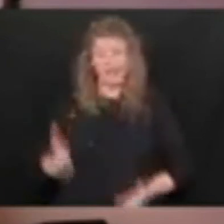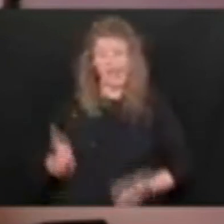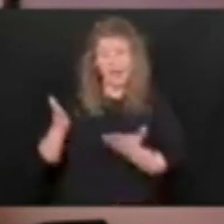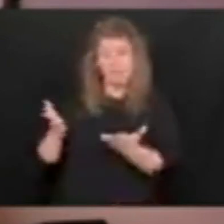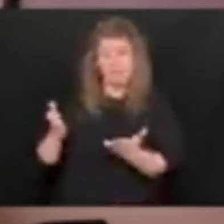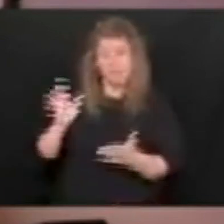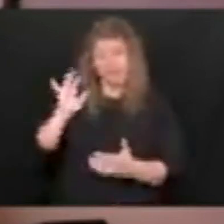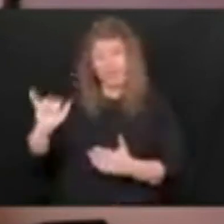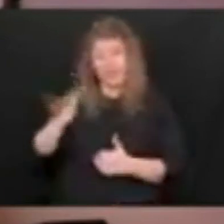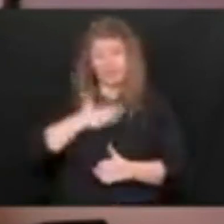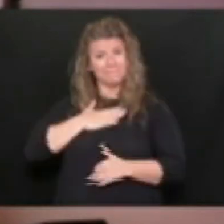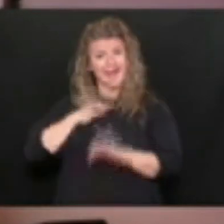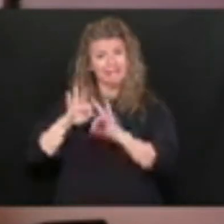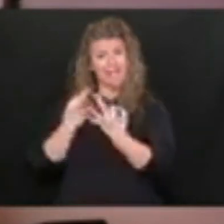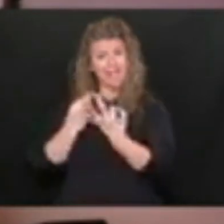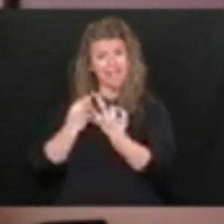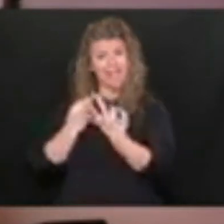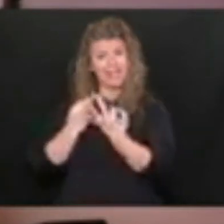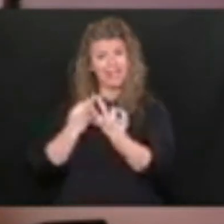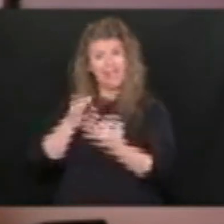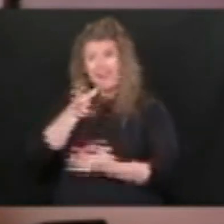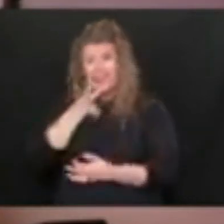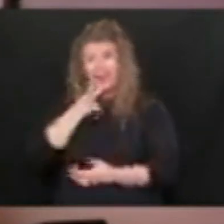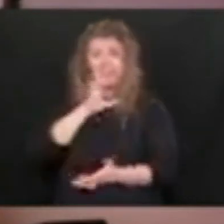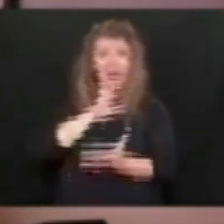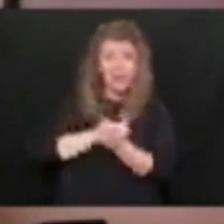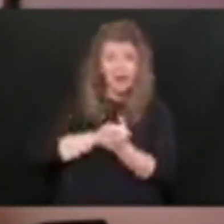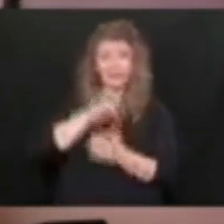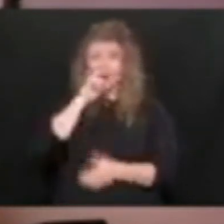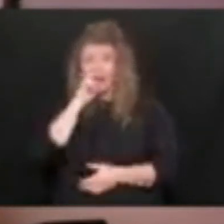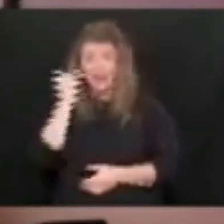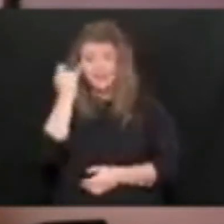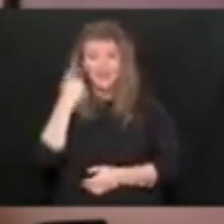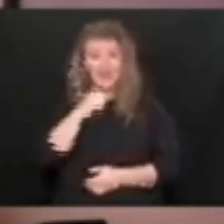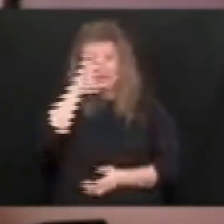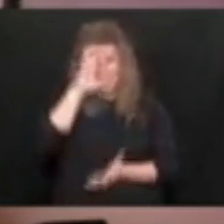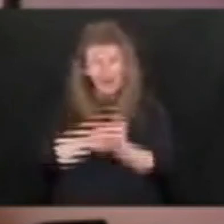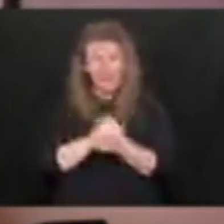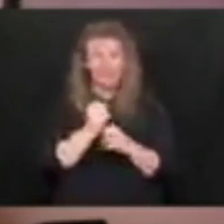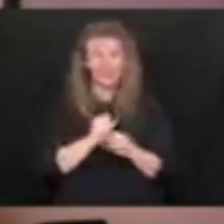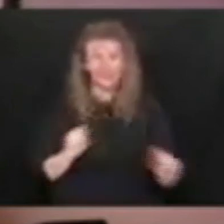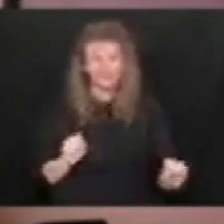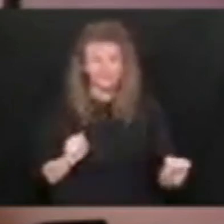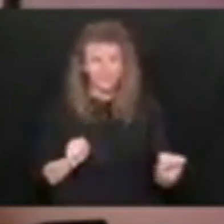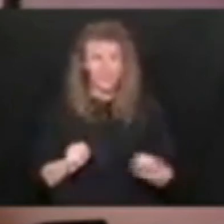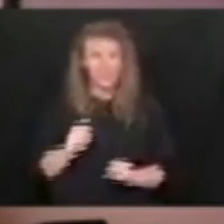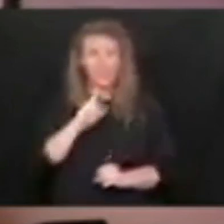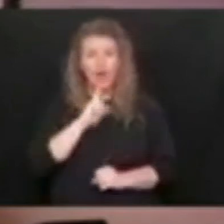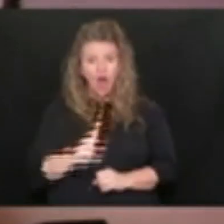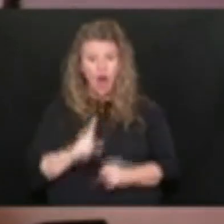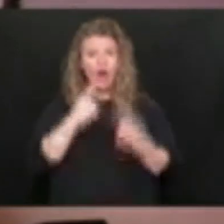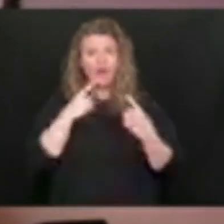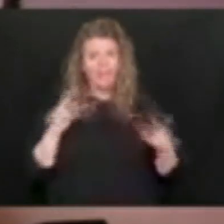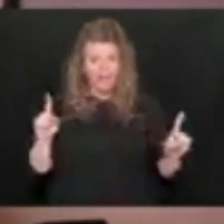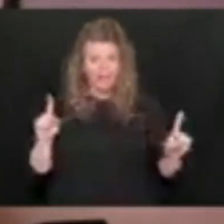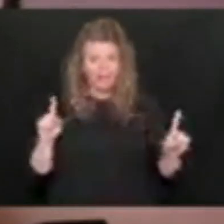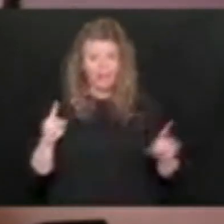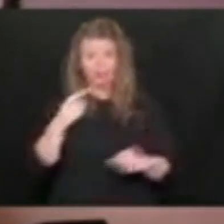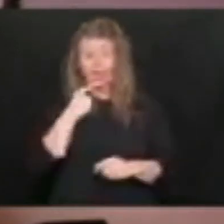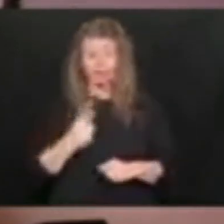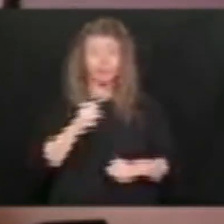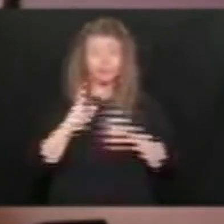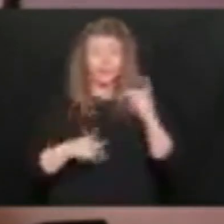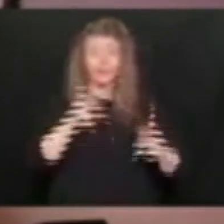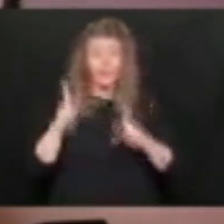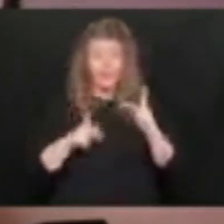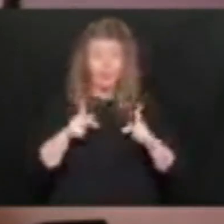we love or ourselves if we didn't believe they're absolutely safe, and they're unbelievably effective. So I would just say to people